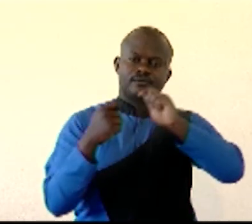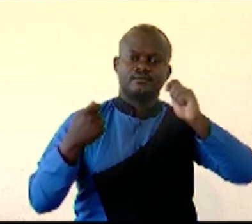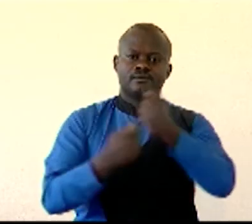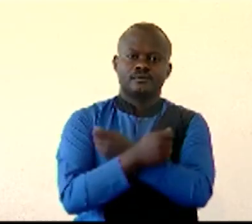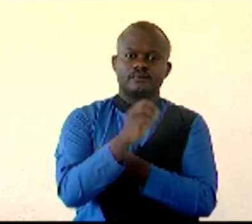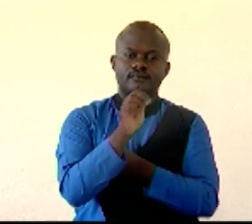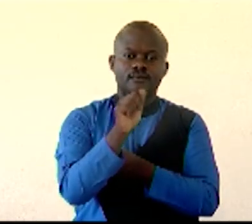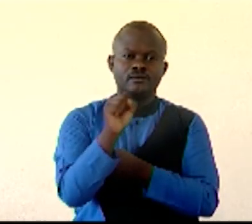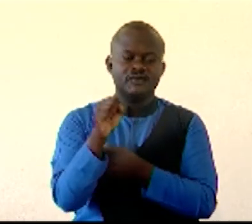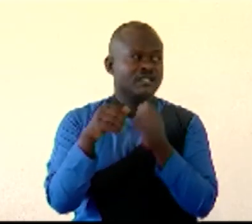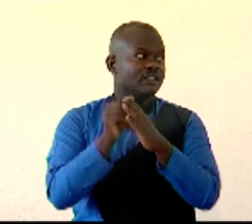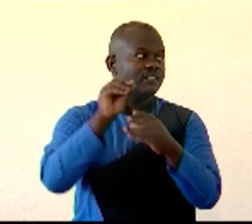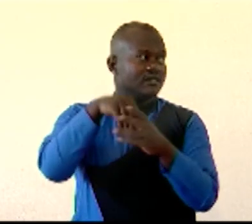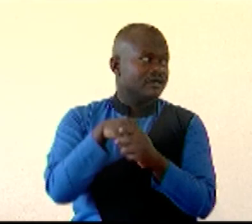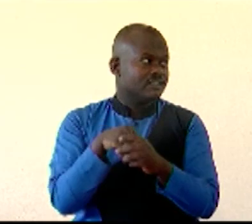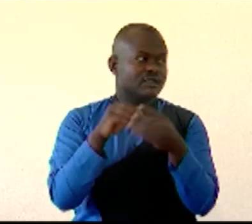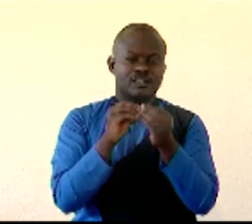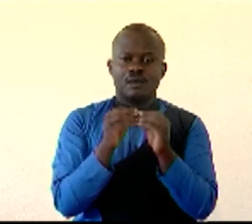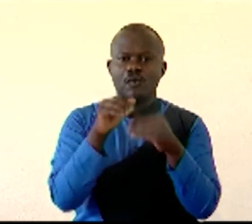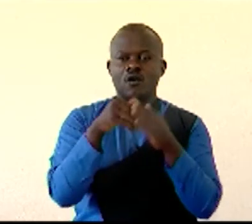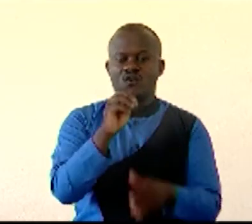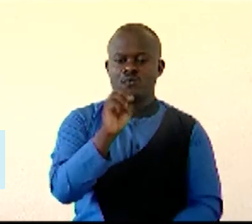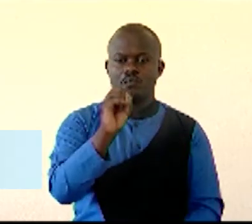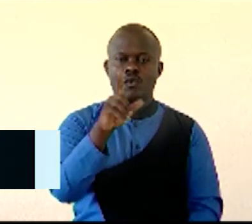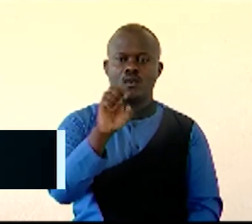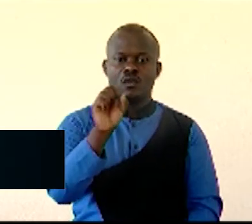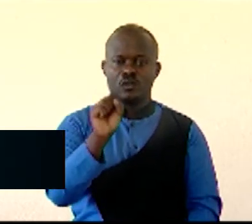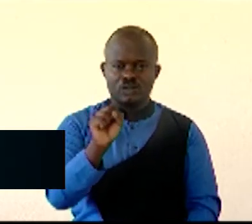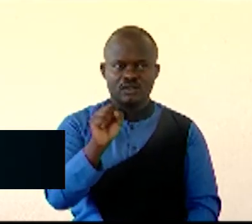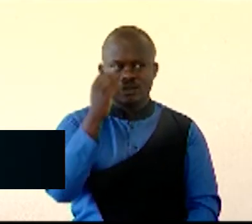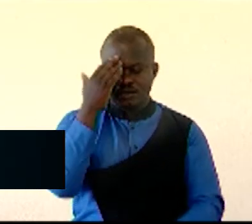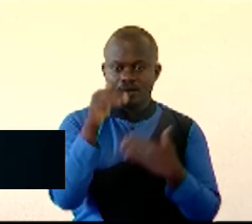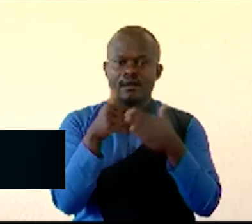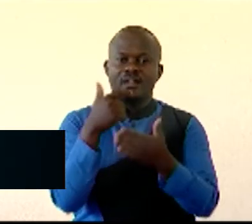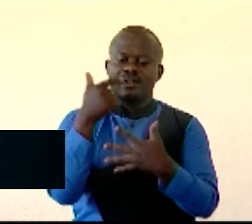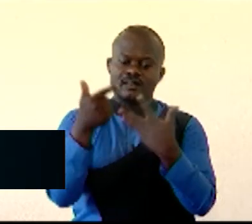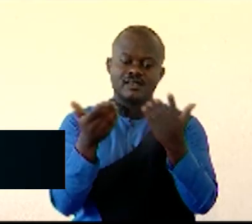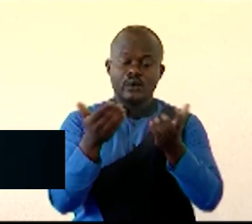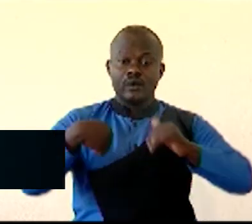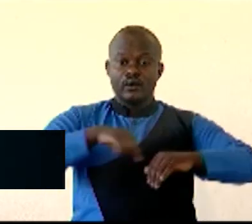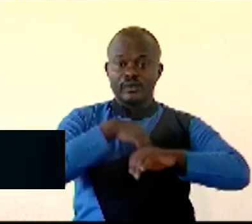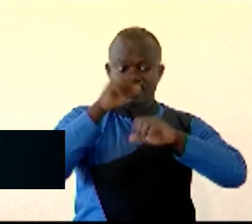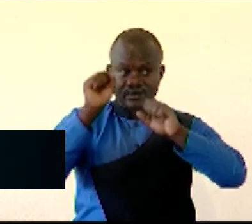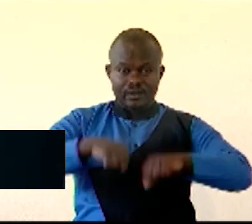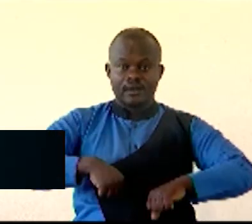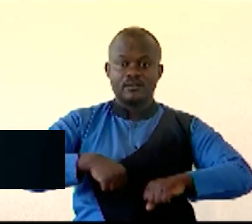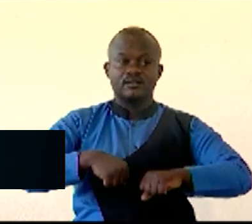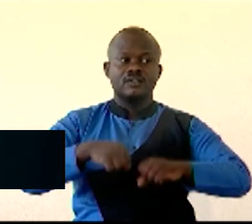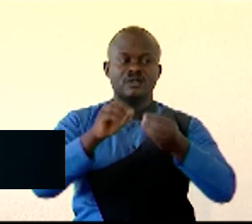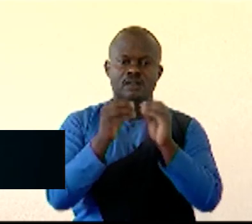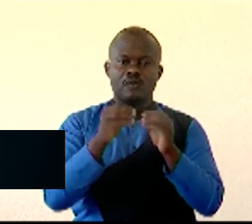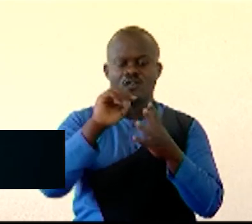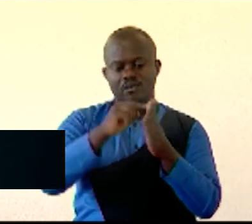masses into number of moles. Because with the number of moles, that is where we can know the number of